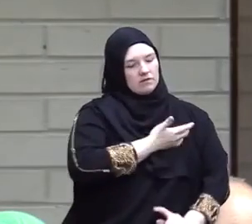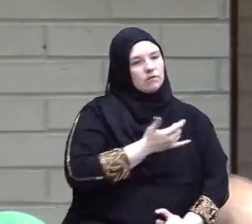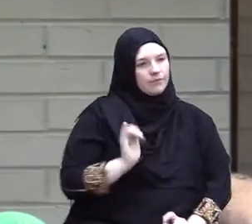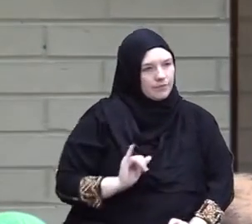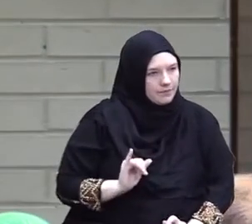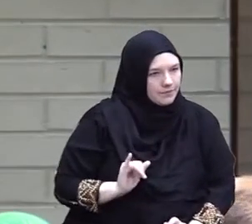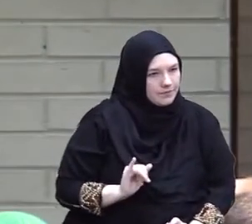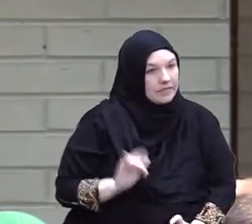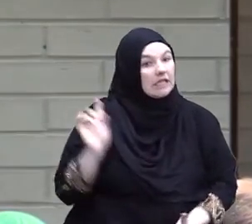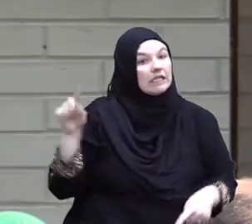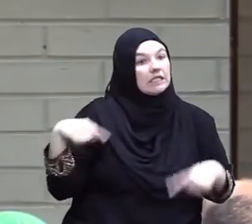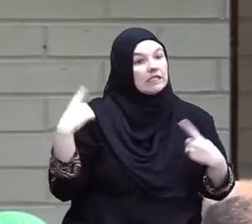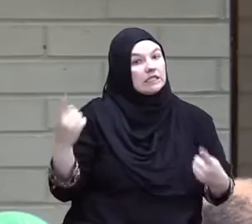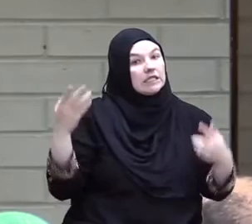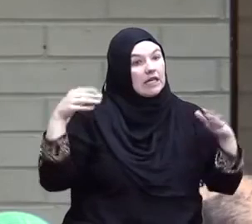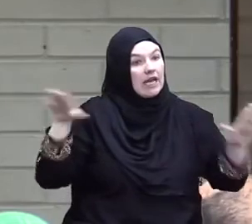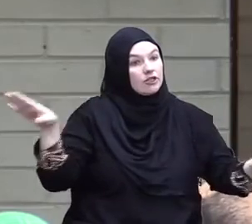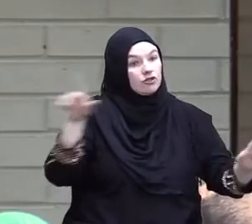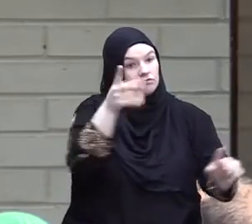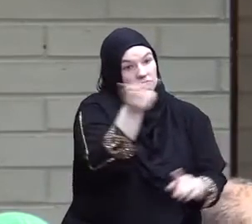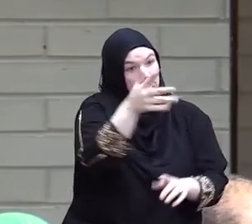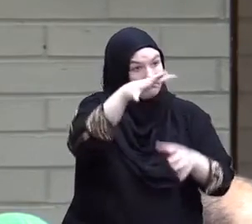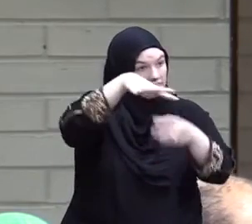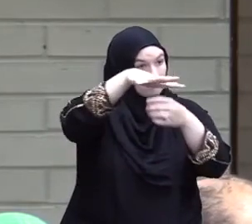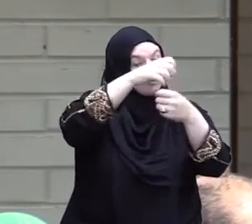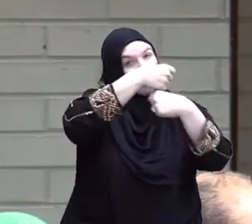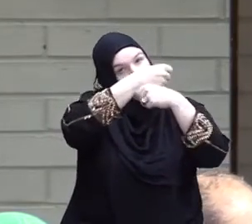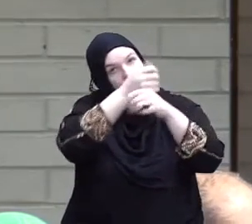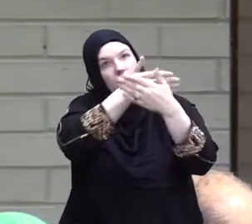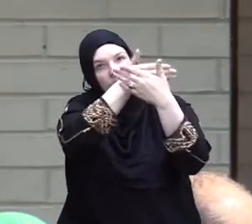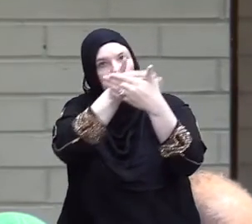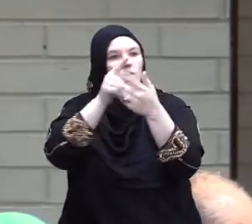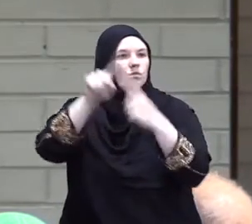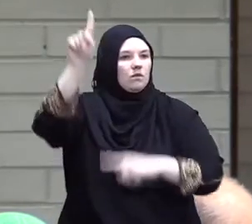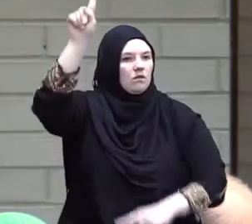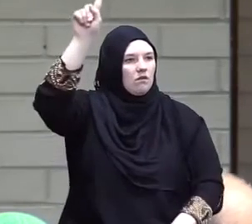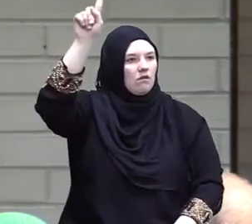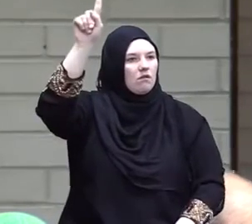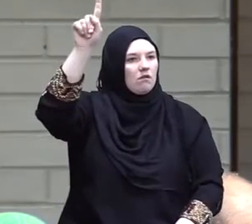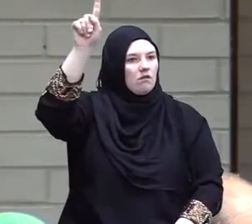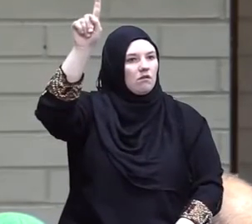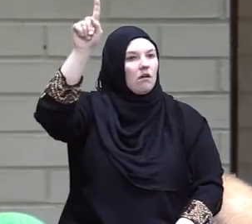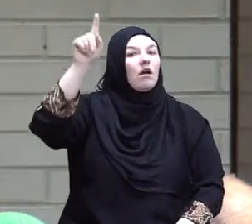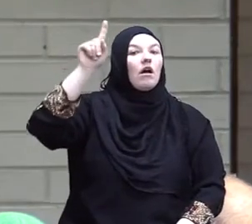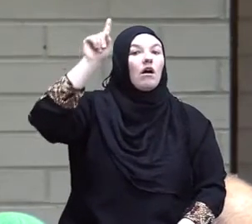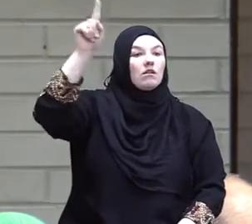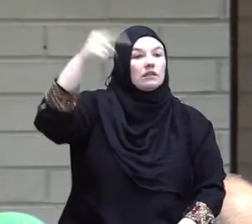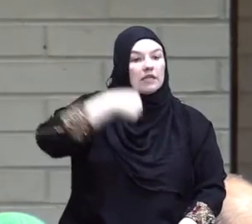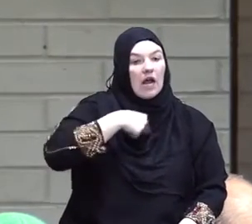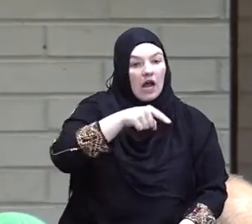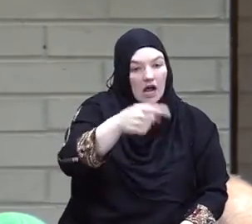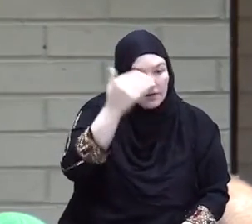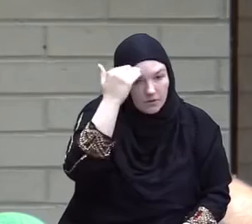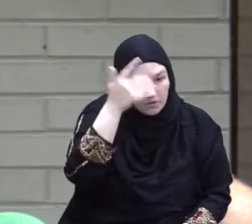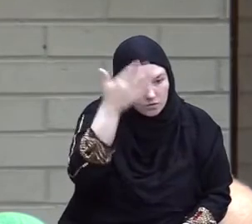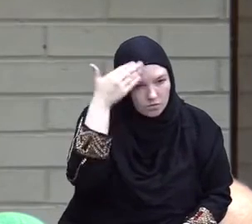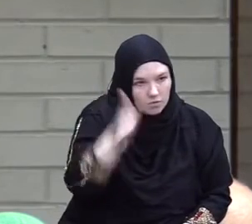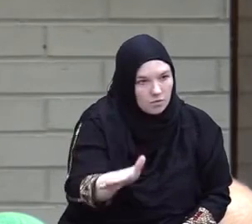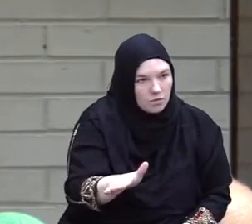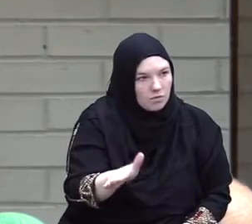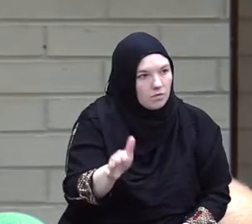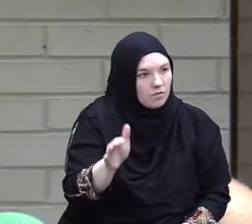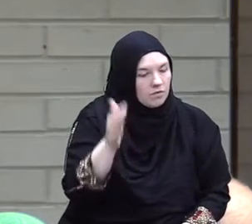and since the angels, the closest to Allah, were told, I know and you do not know, we